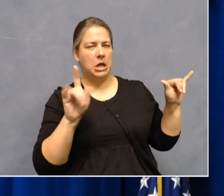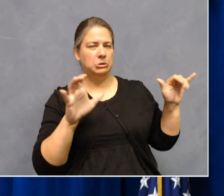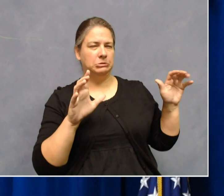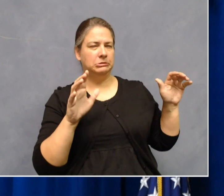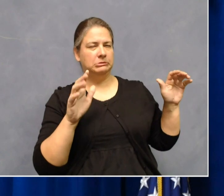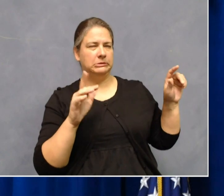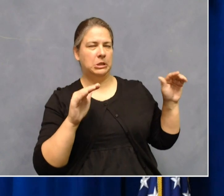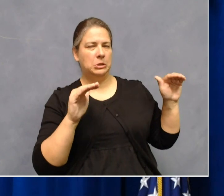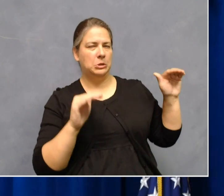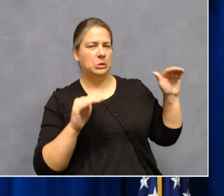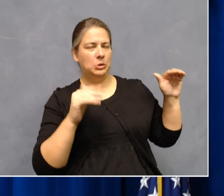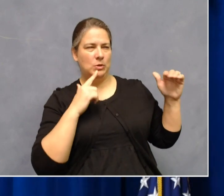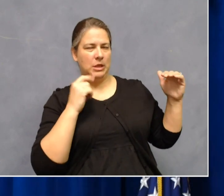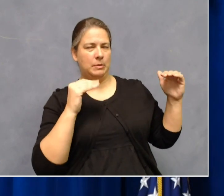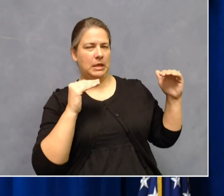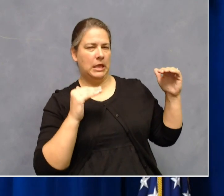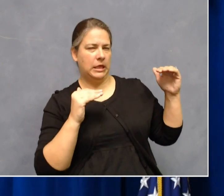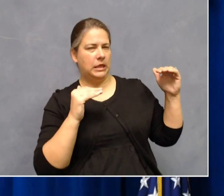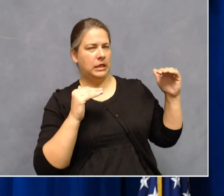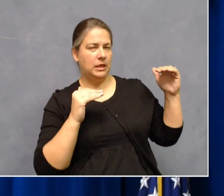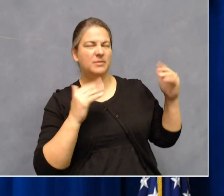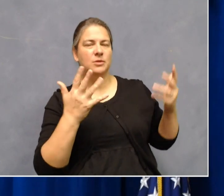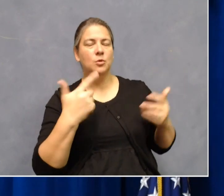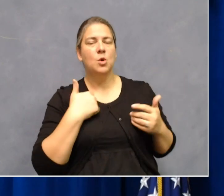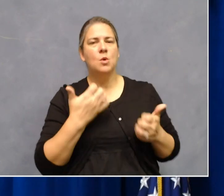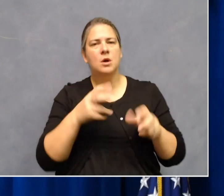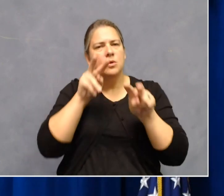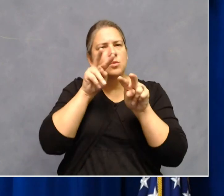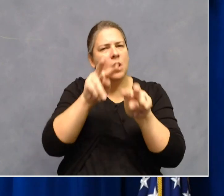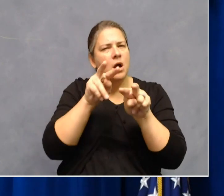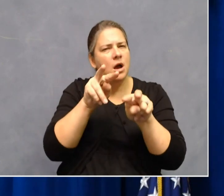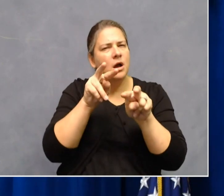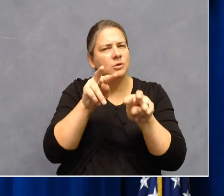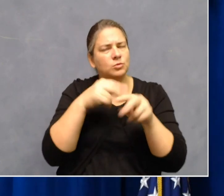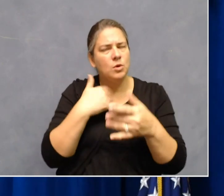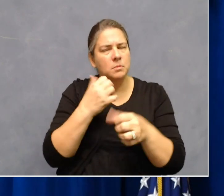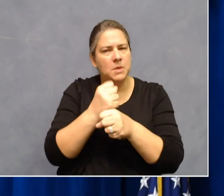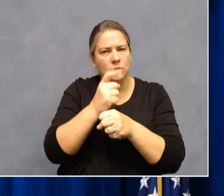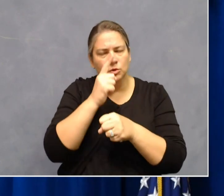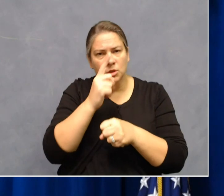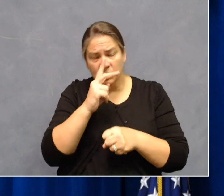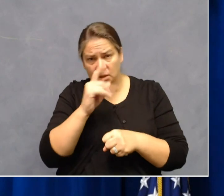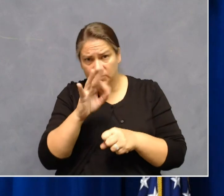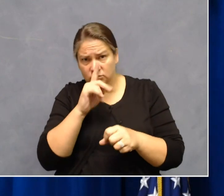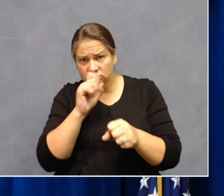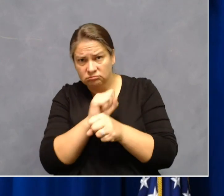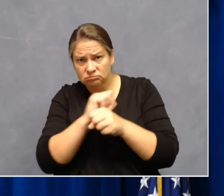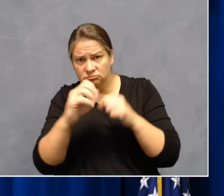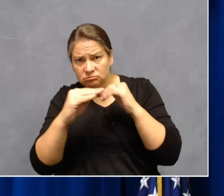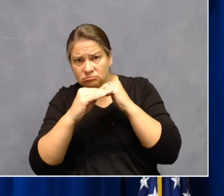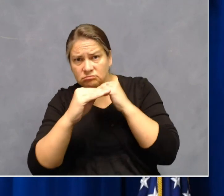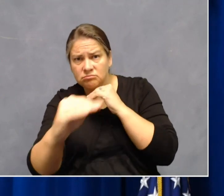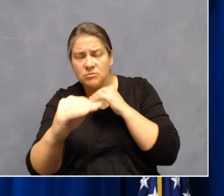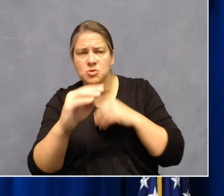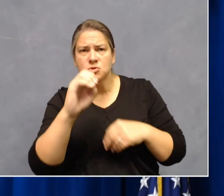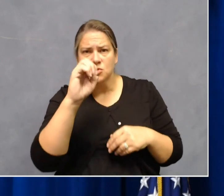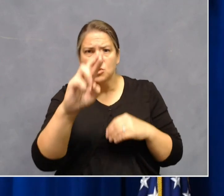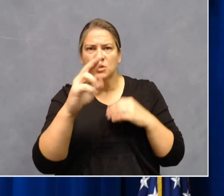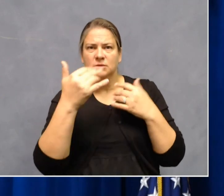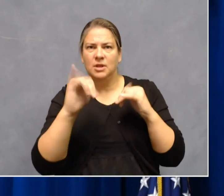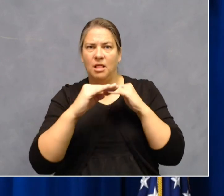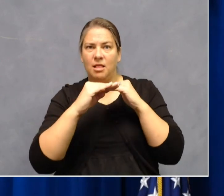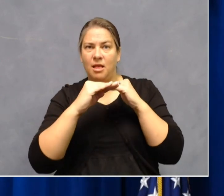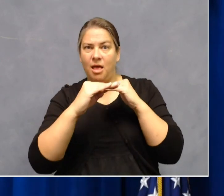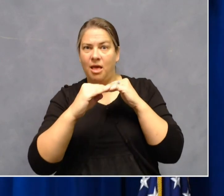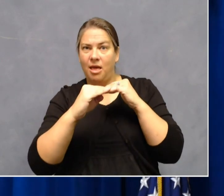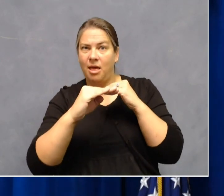any stabilization. Obviously, it is early, but it's something that we hope for, and I believe that if we see it, it's because we have